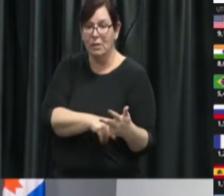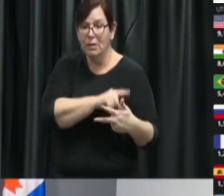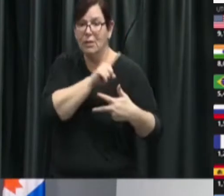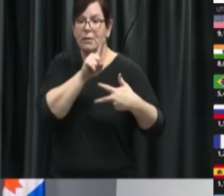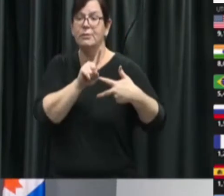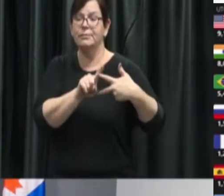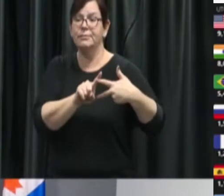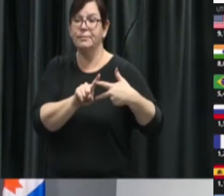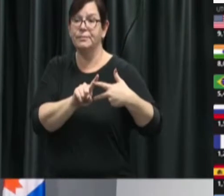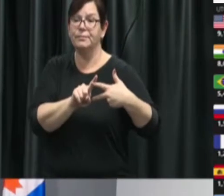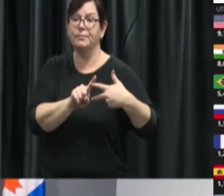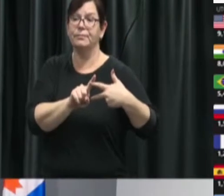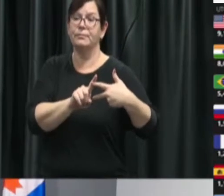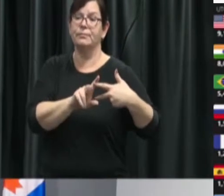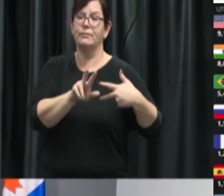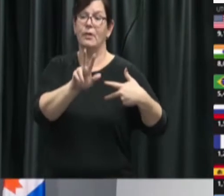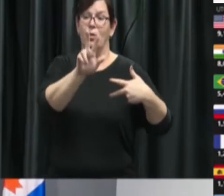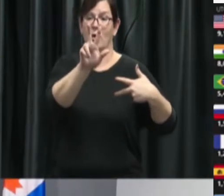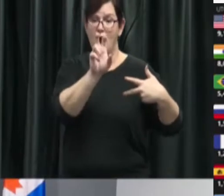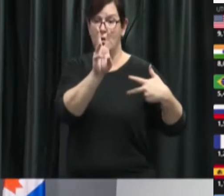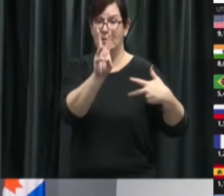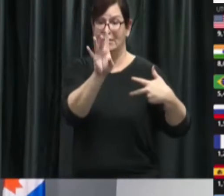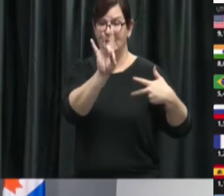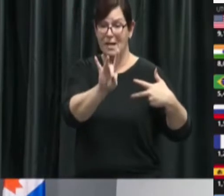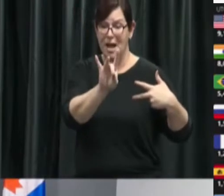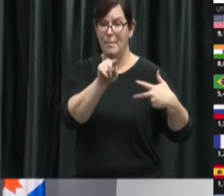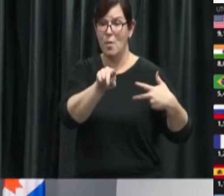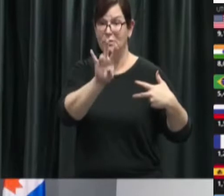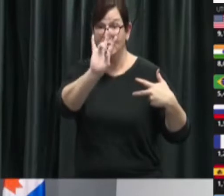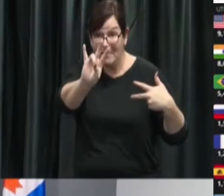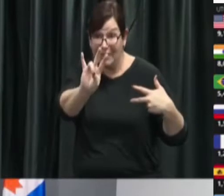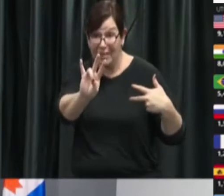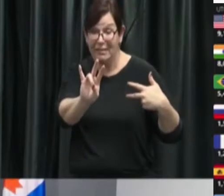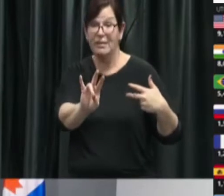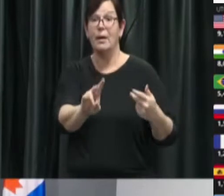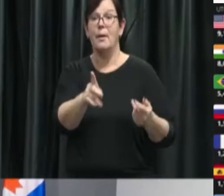356.7 per 100,000. In York Southweston,